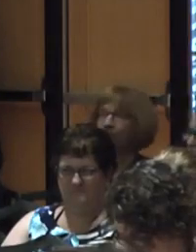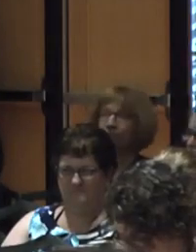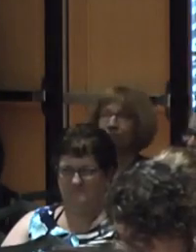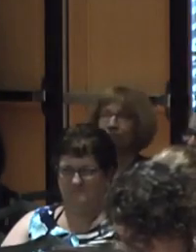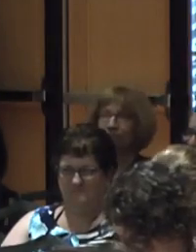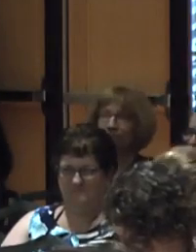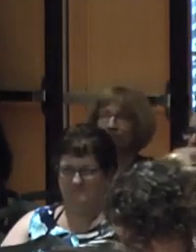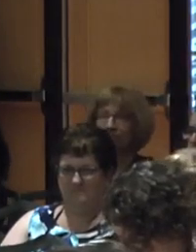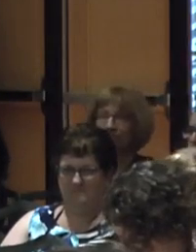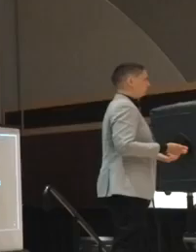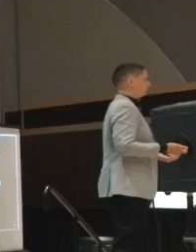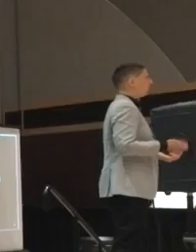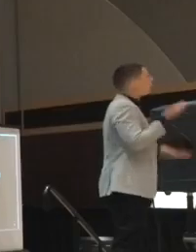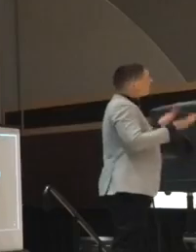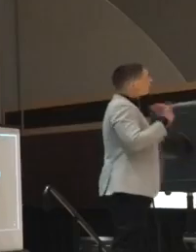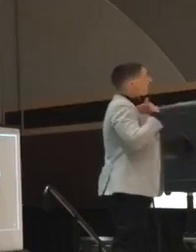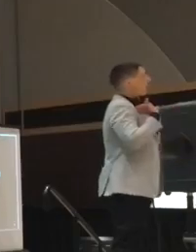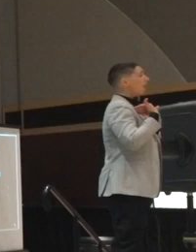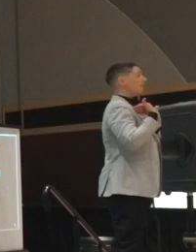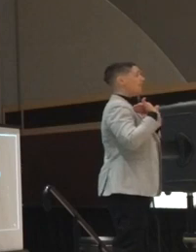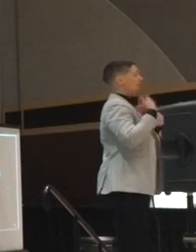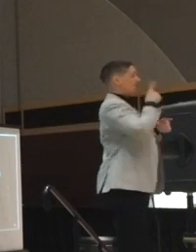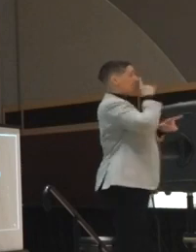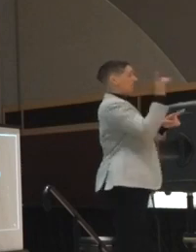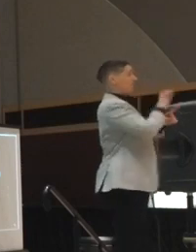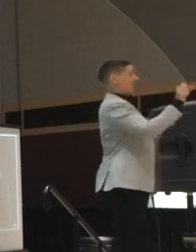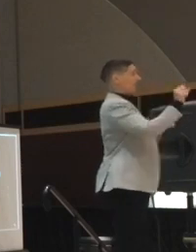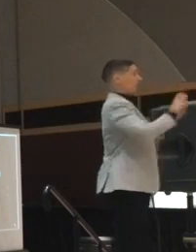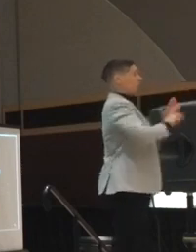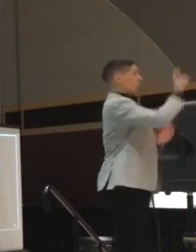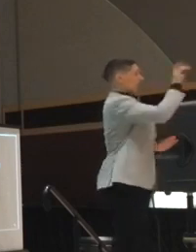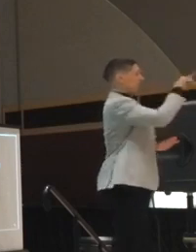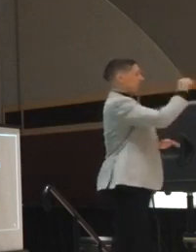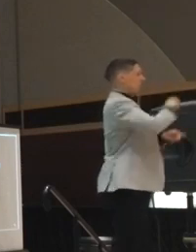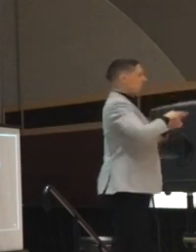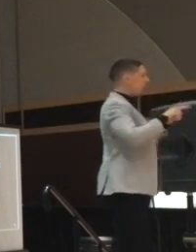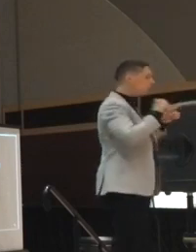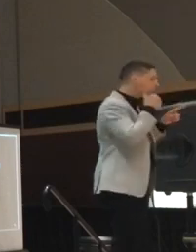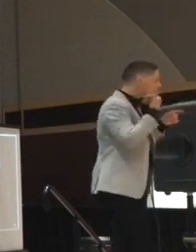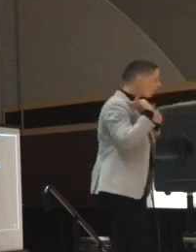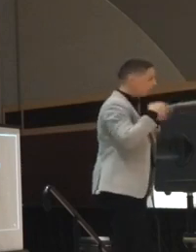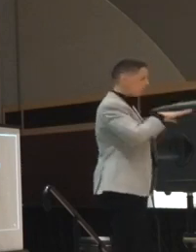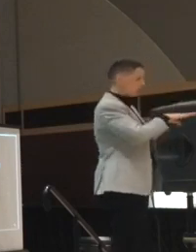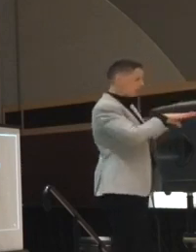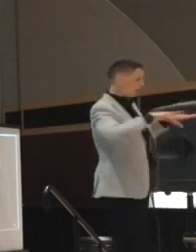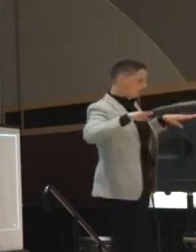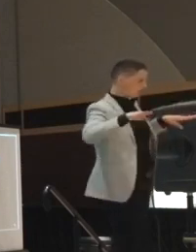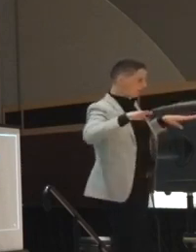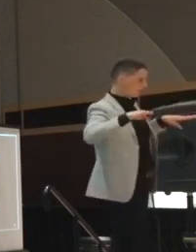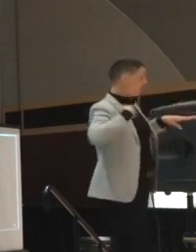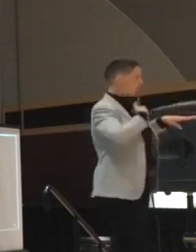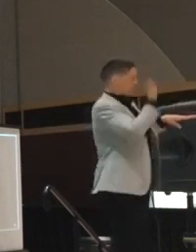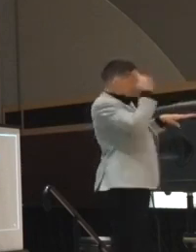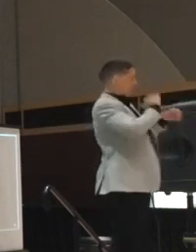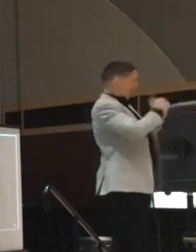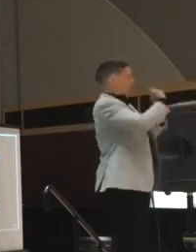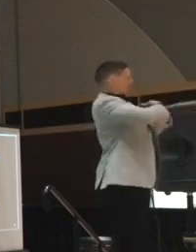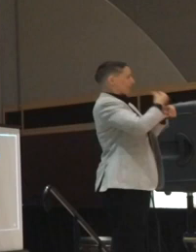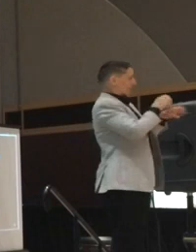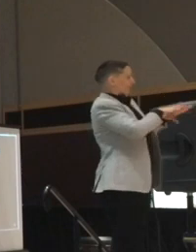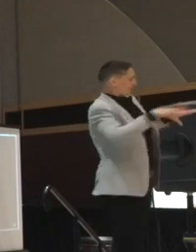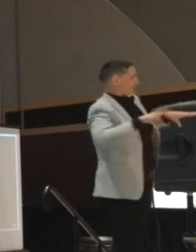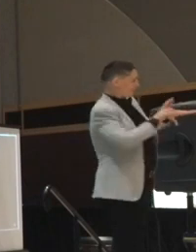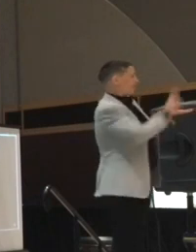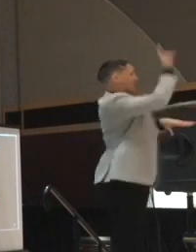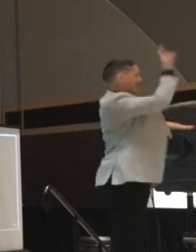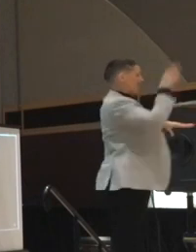Yeah, you might have the fancy, super fancy rocket, but you need the skilled trades launch pad to put it on. You say it's all